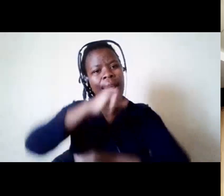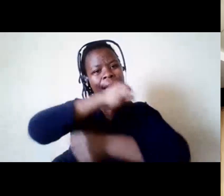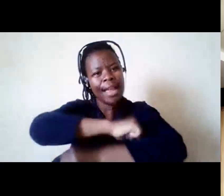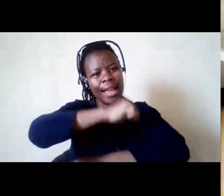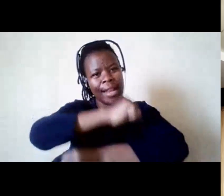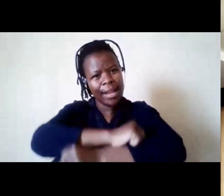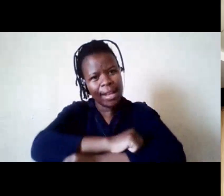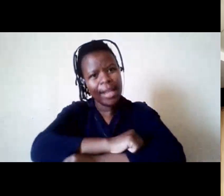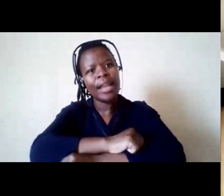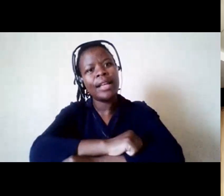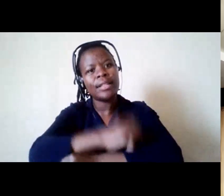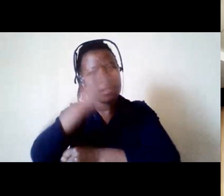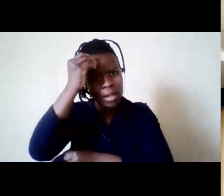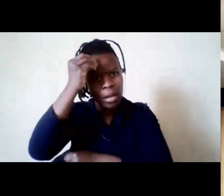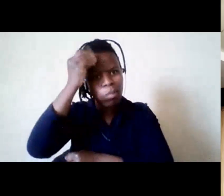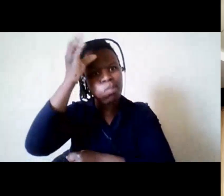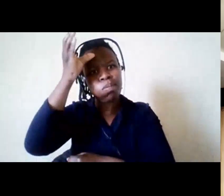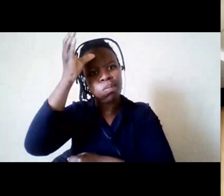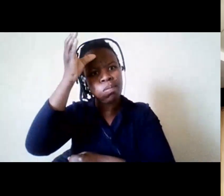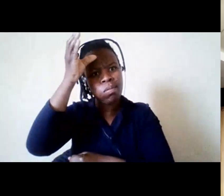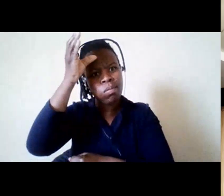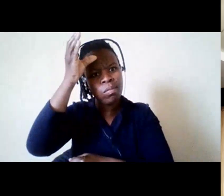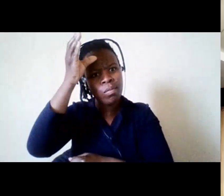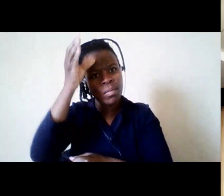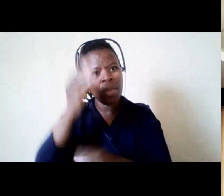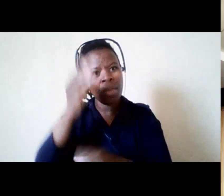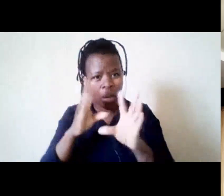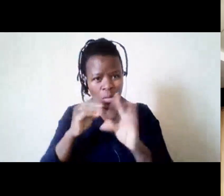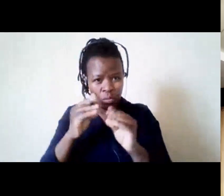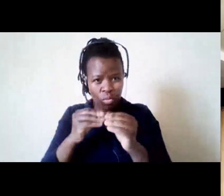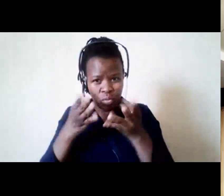right? Having said that